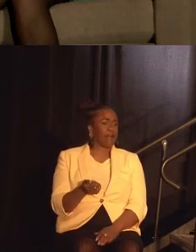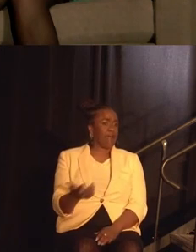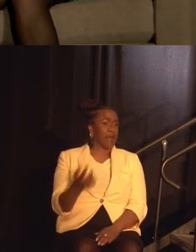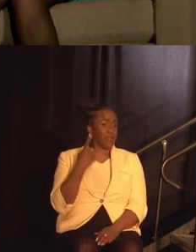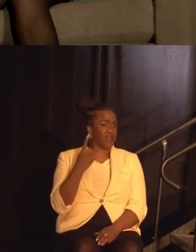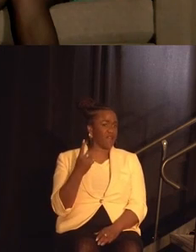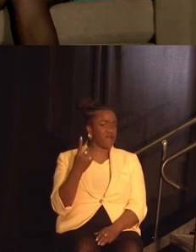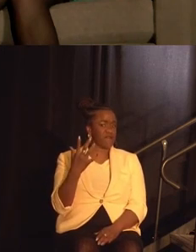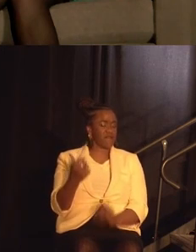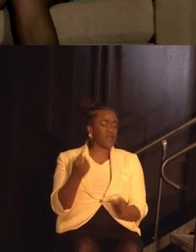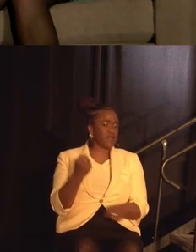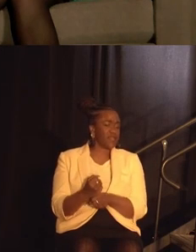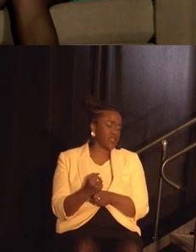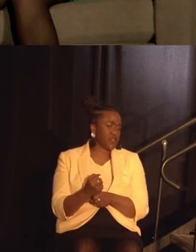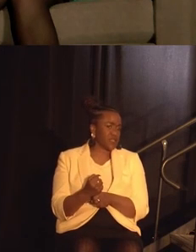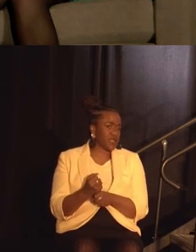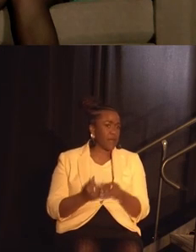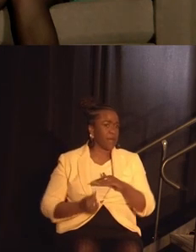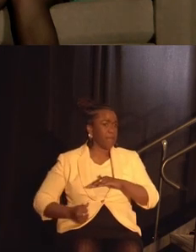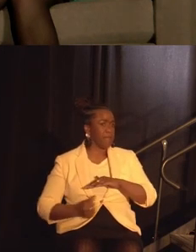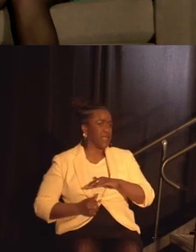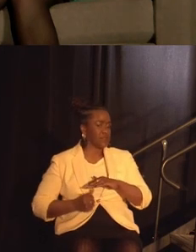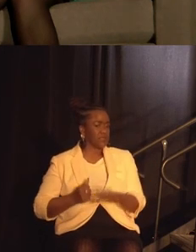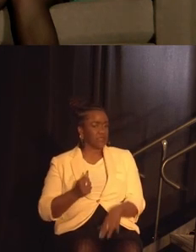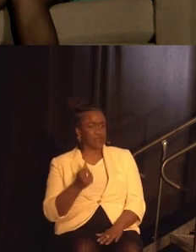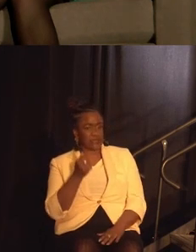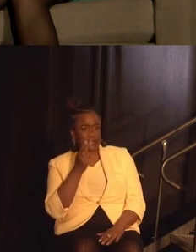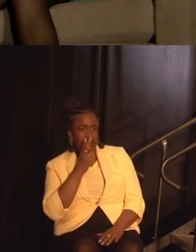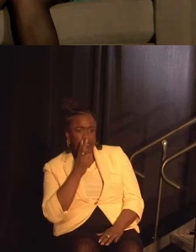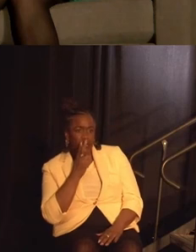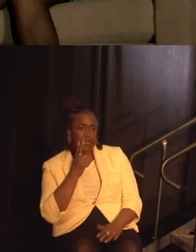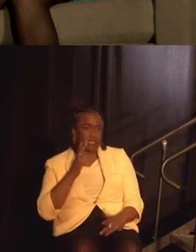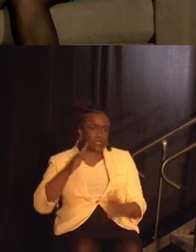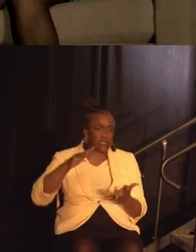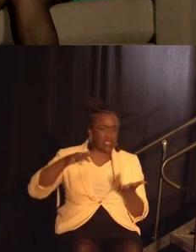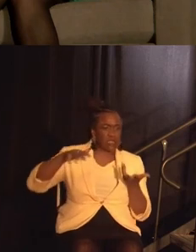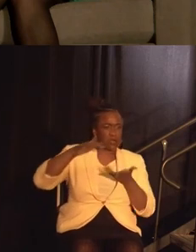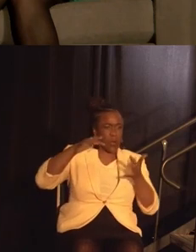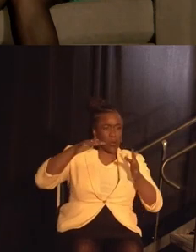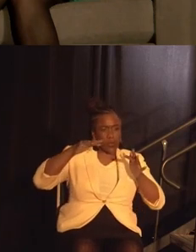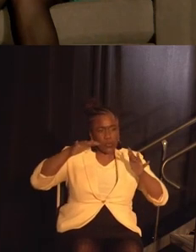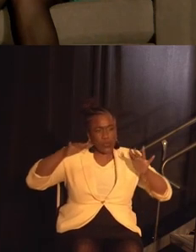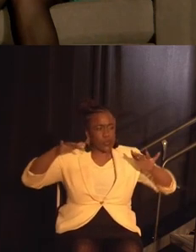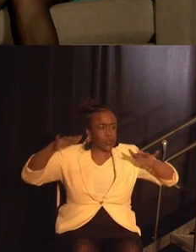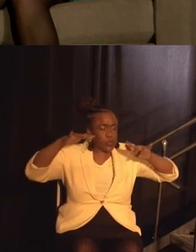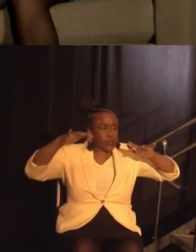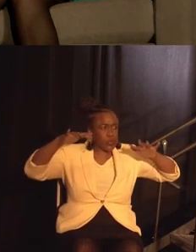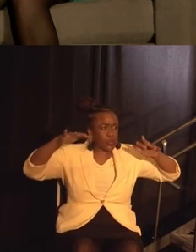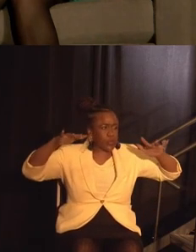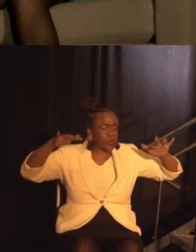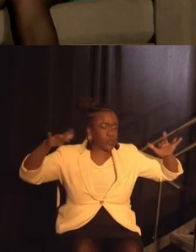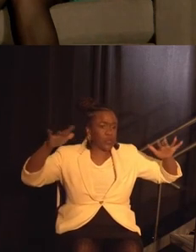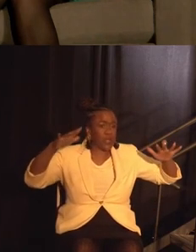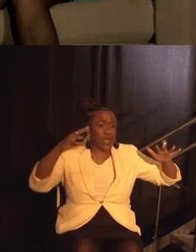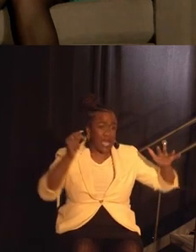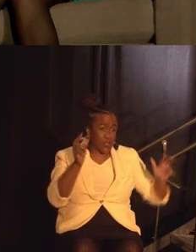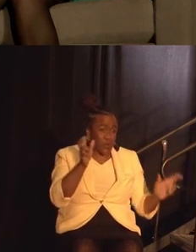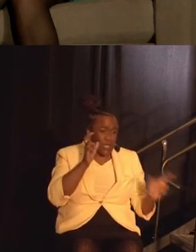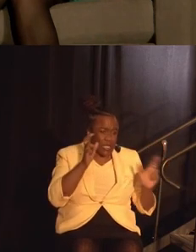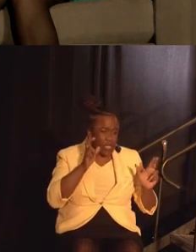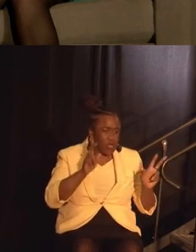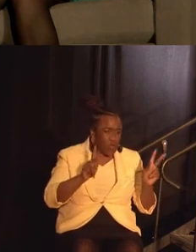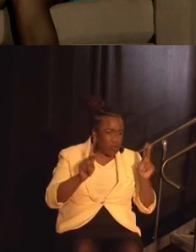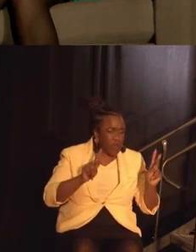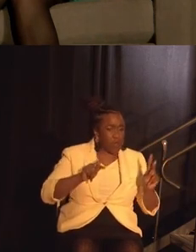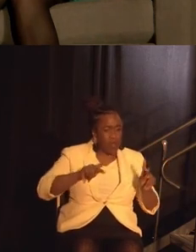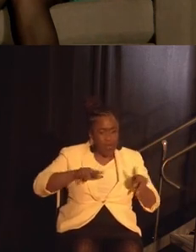for 5 years in the basement. Cigarette smoke escaped like doves from underneath the floorboards. And the